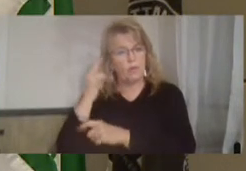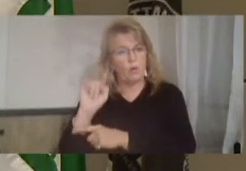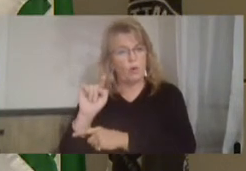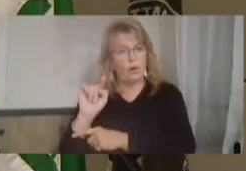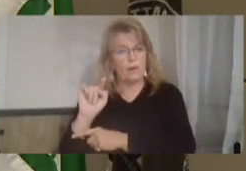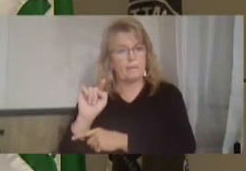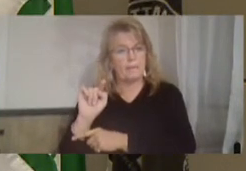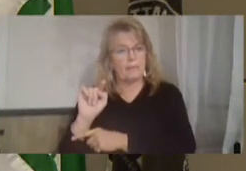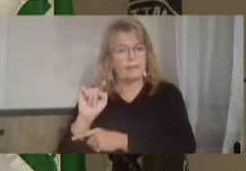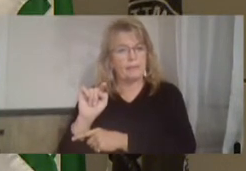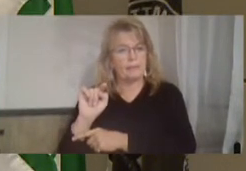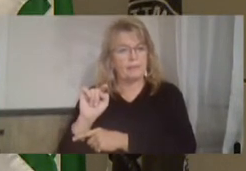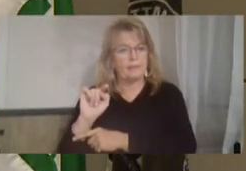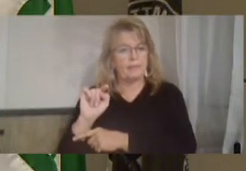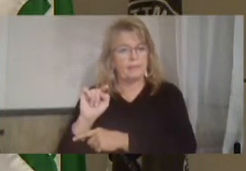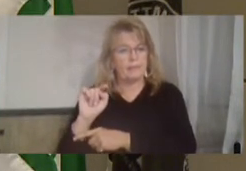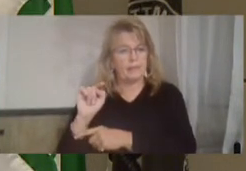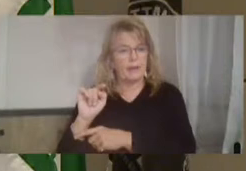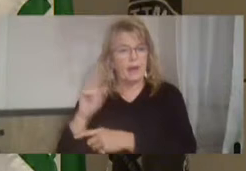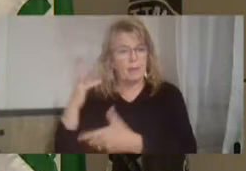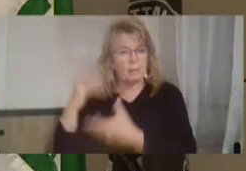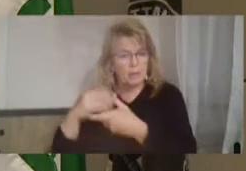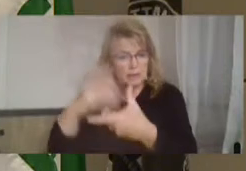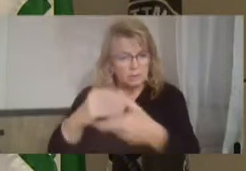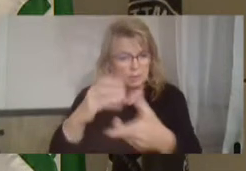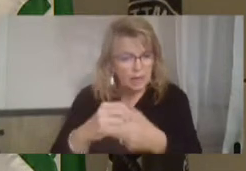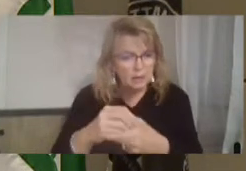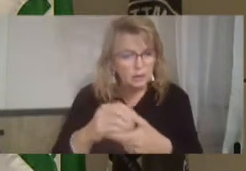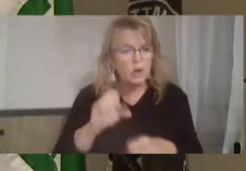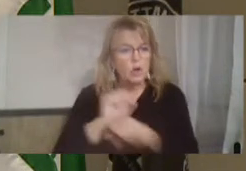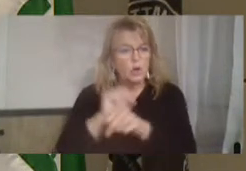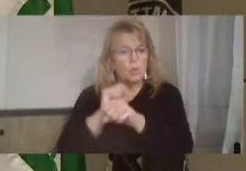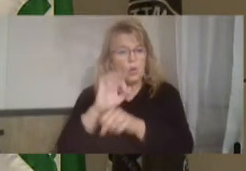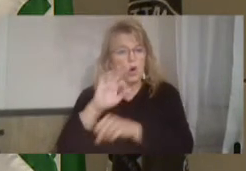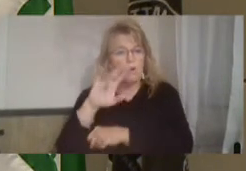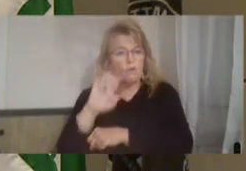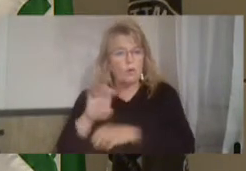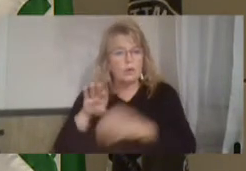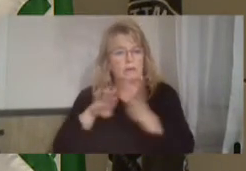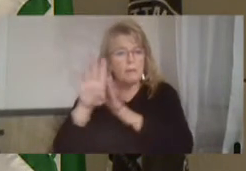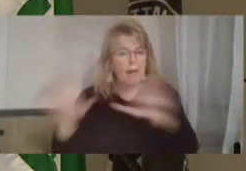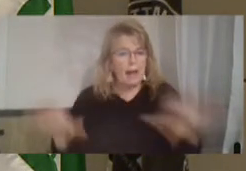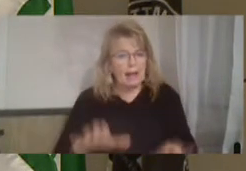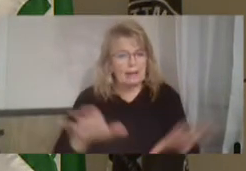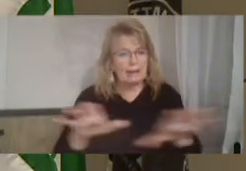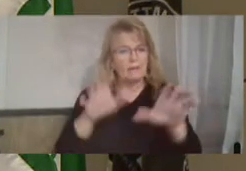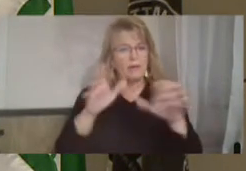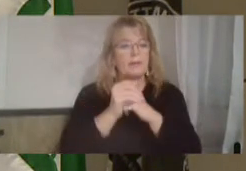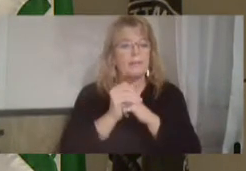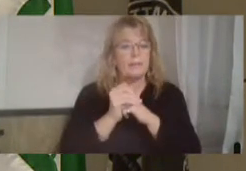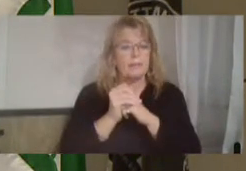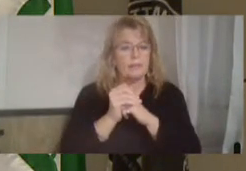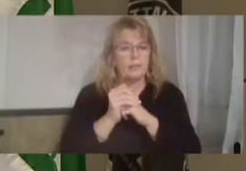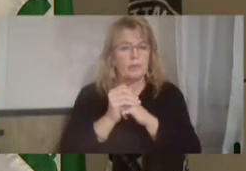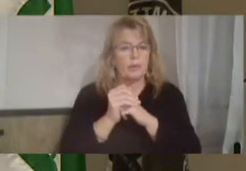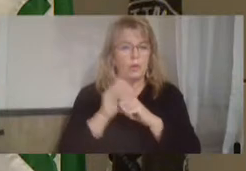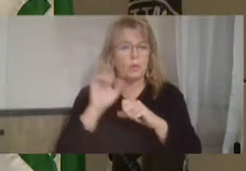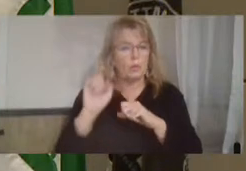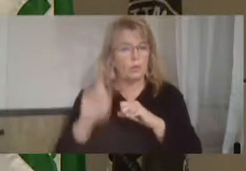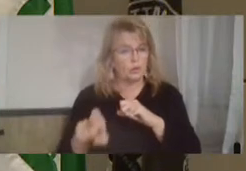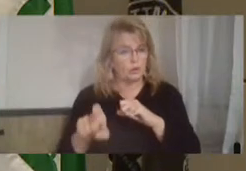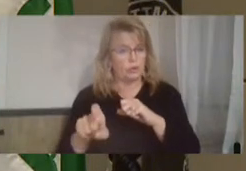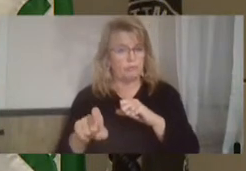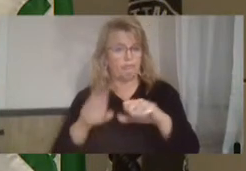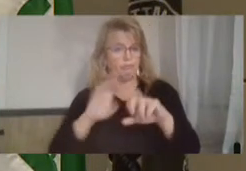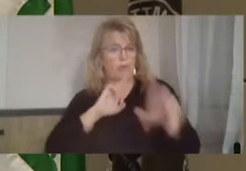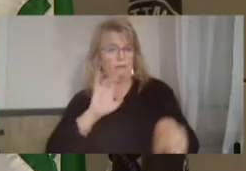MWB participation, workforce development activities, et cetera. We should be receiving periodical updates in reference to that, as well as any